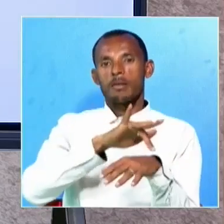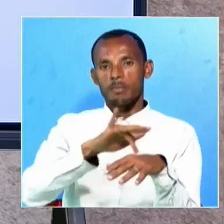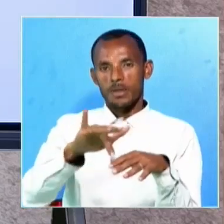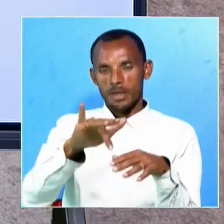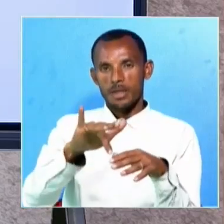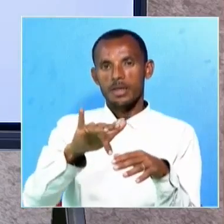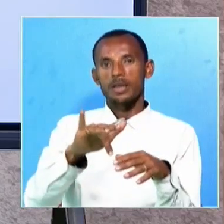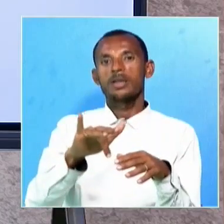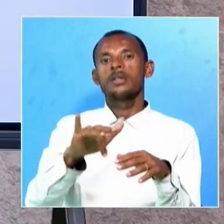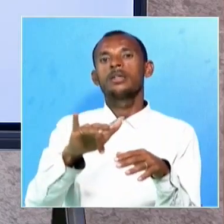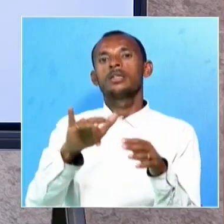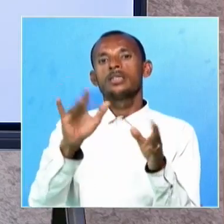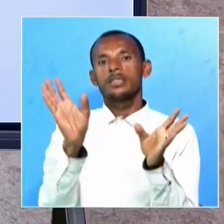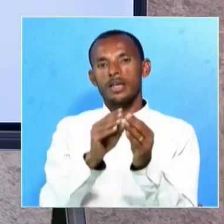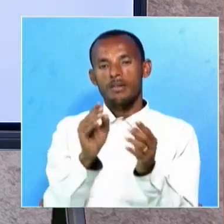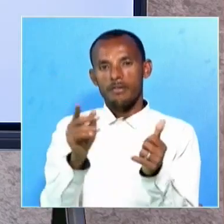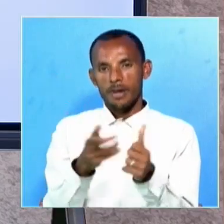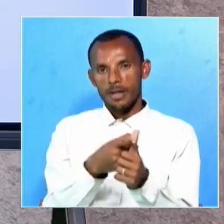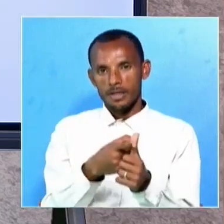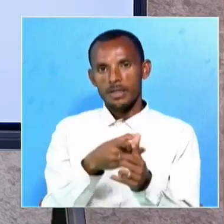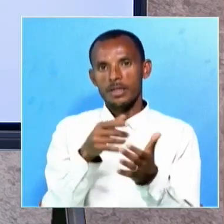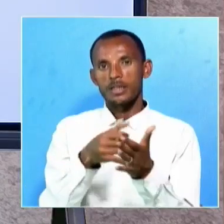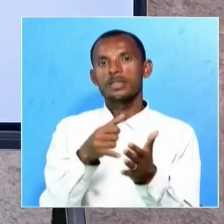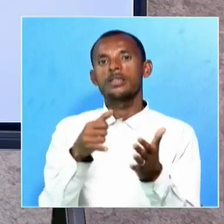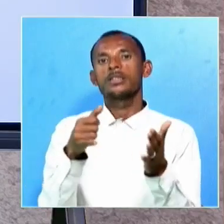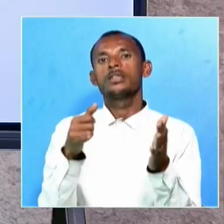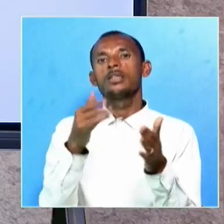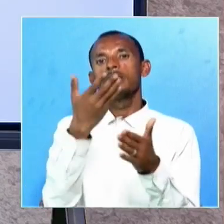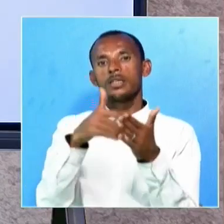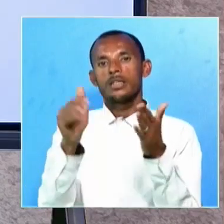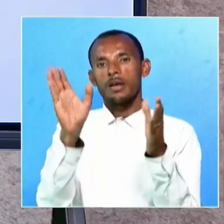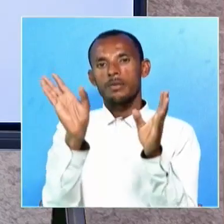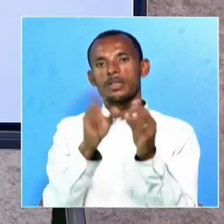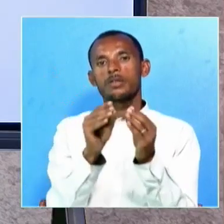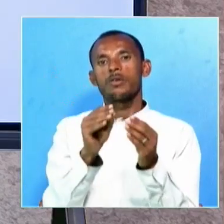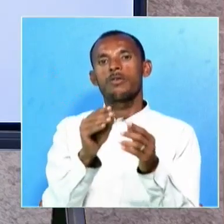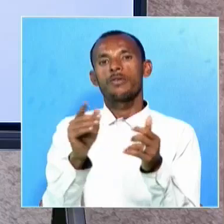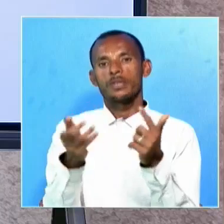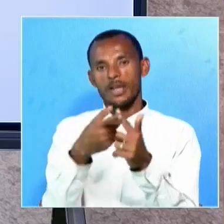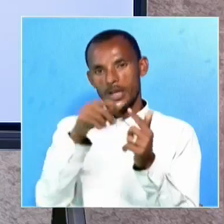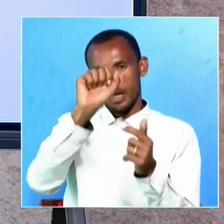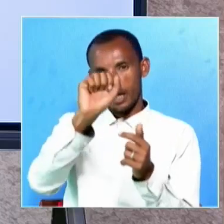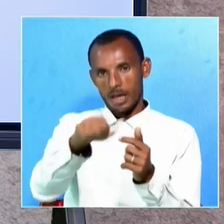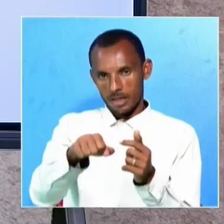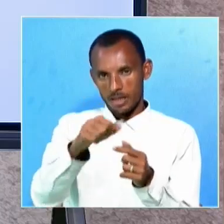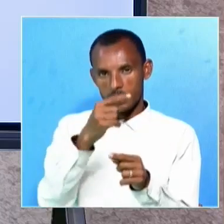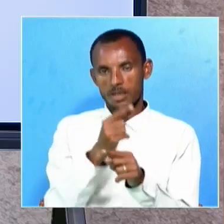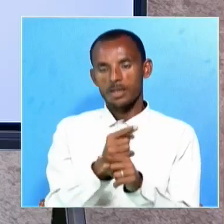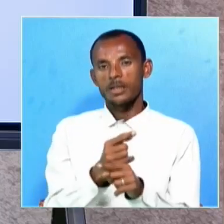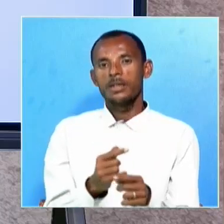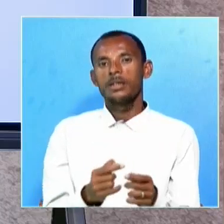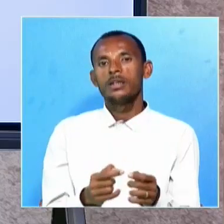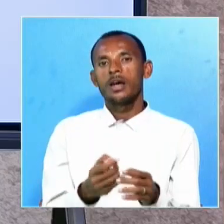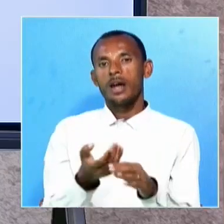first. Is this empty set a subset of the second set? Yes, it is. We said